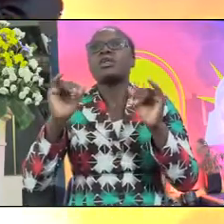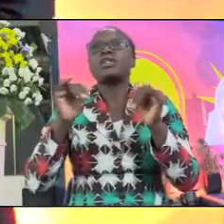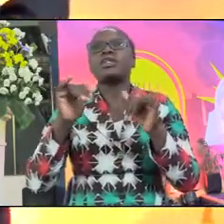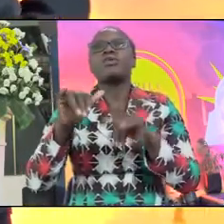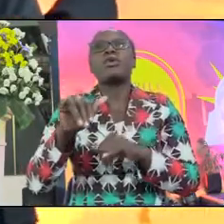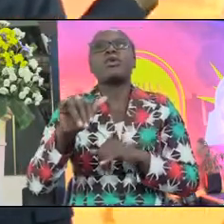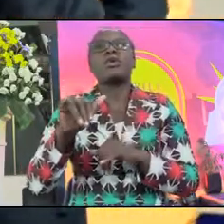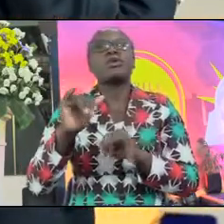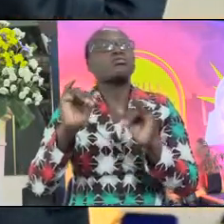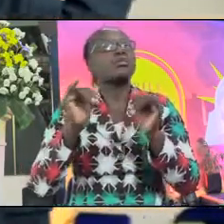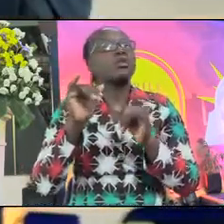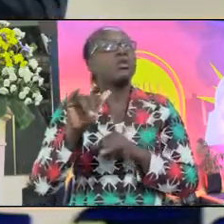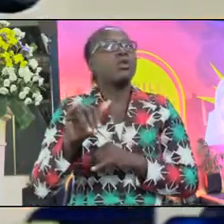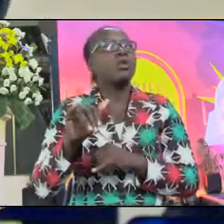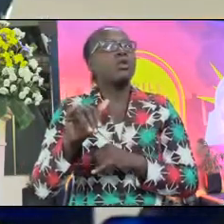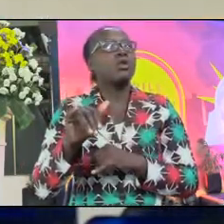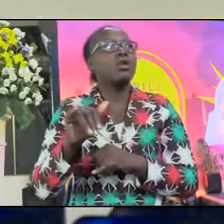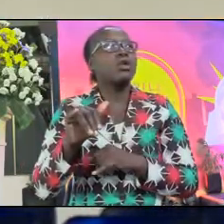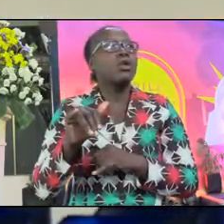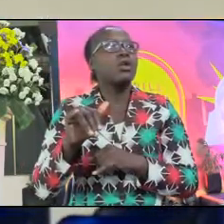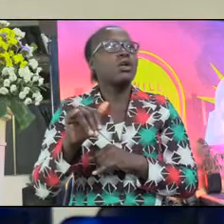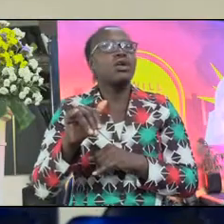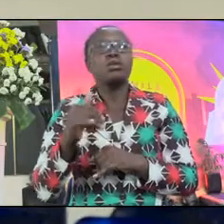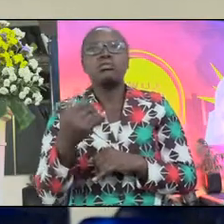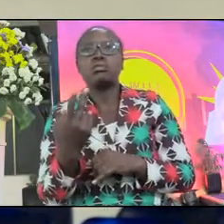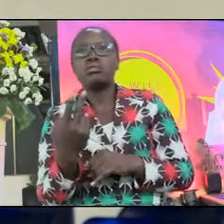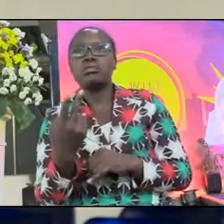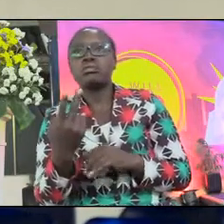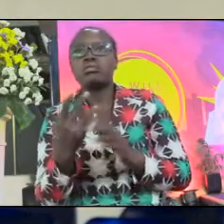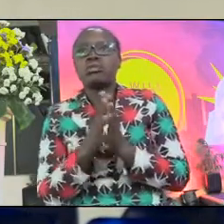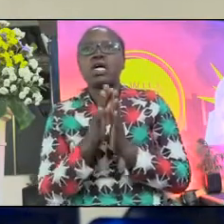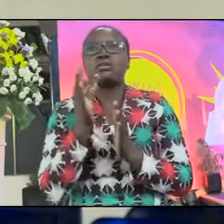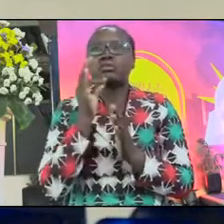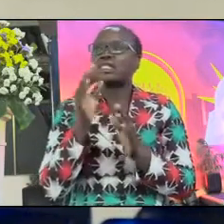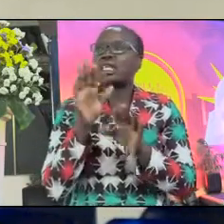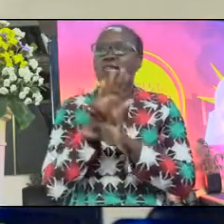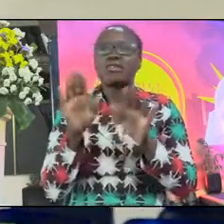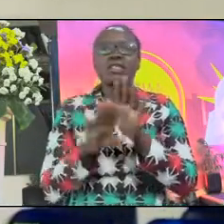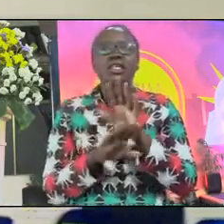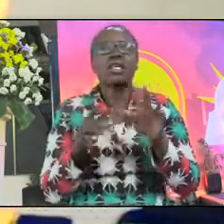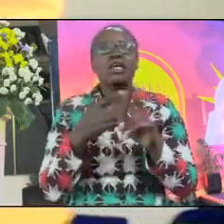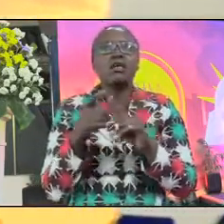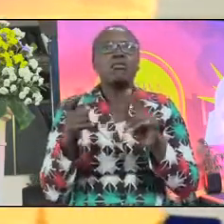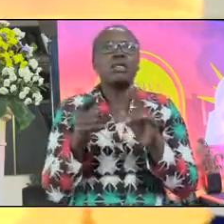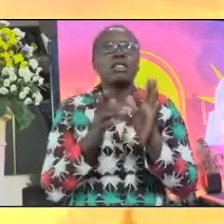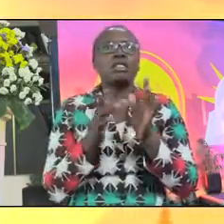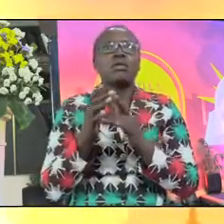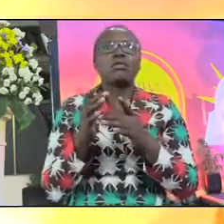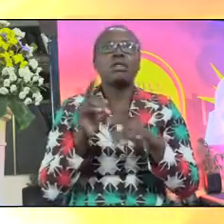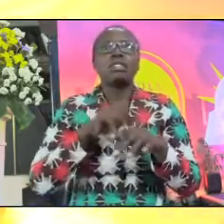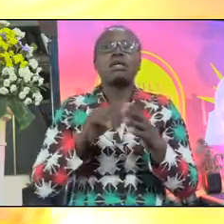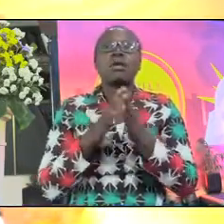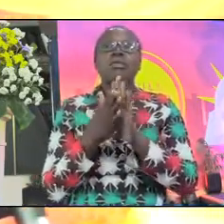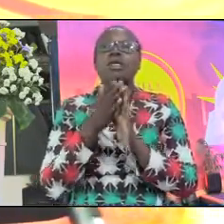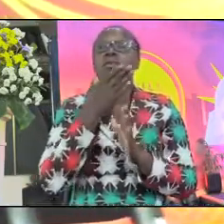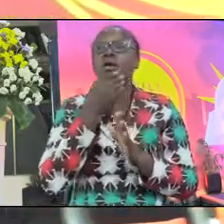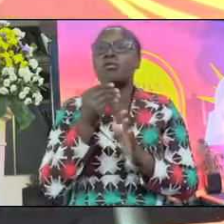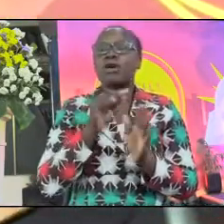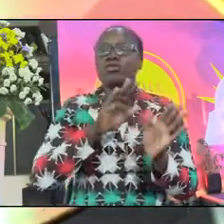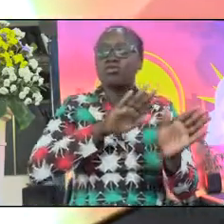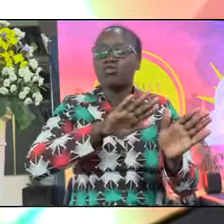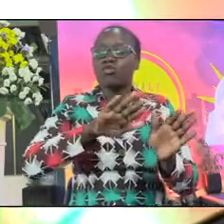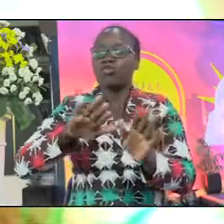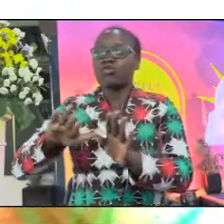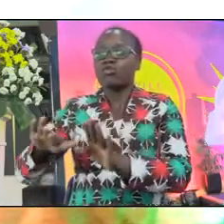know, we used to do a lot of naughty things, steal fruits and all of that and all that. But the Bible says, when I became a man, I put